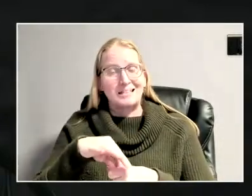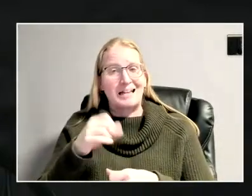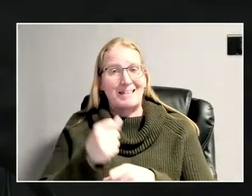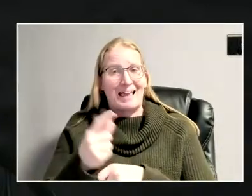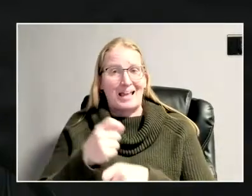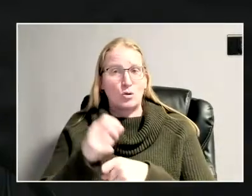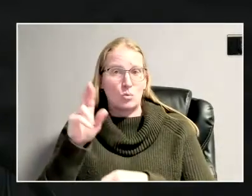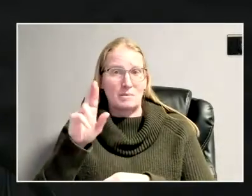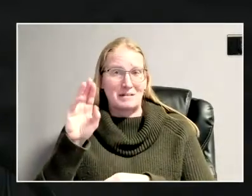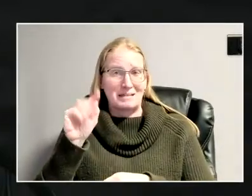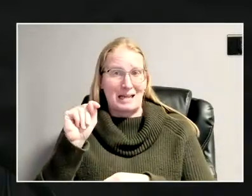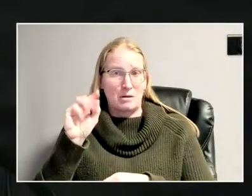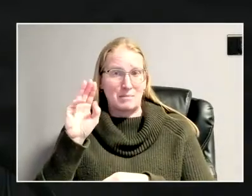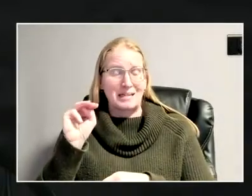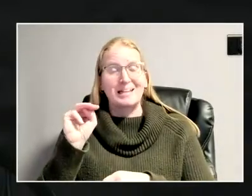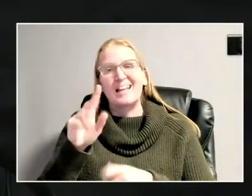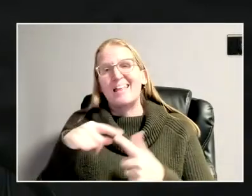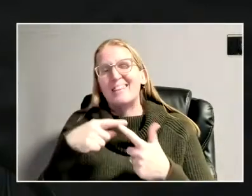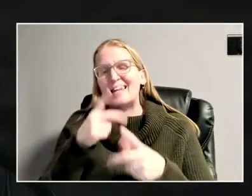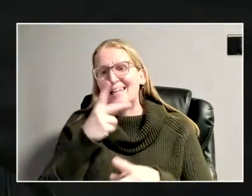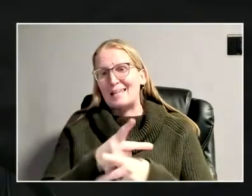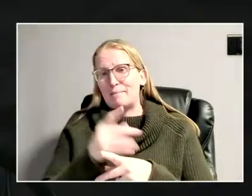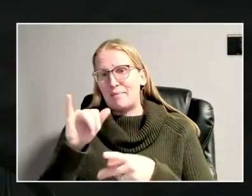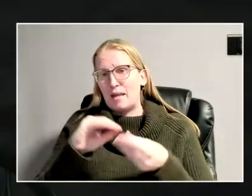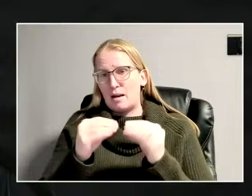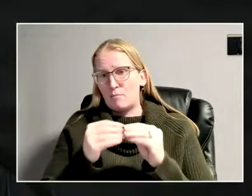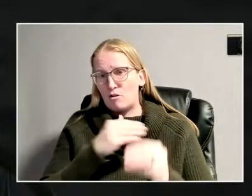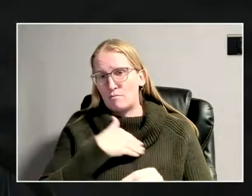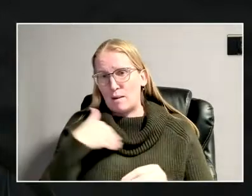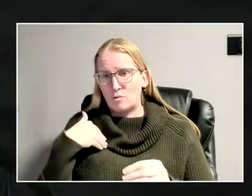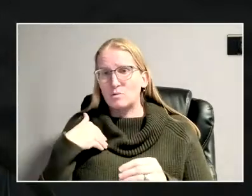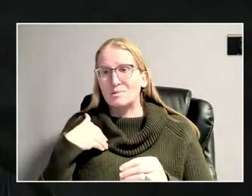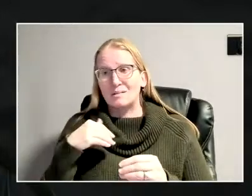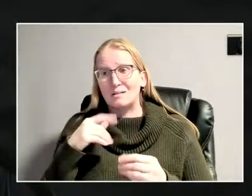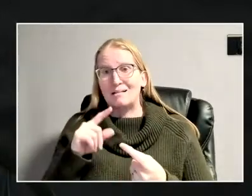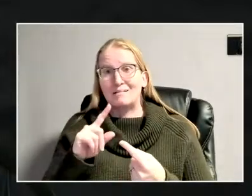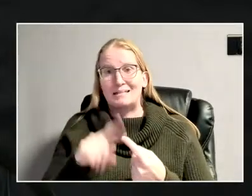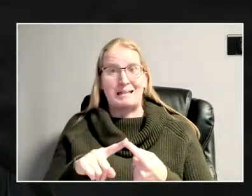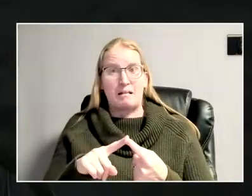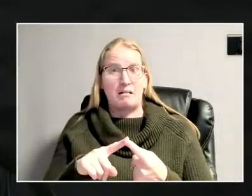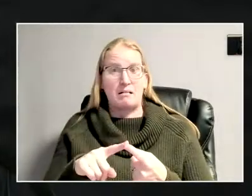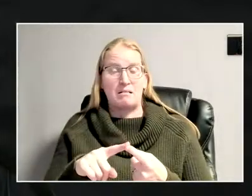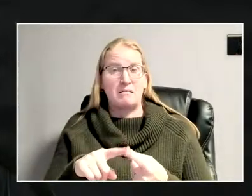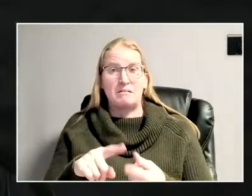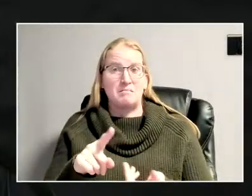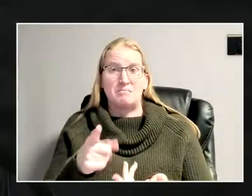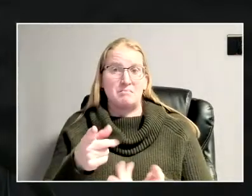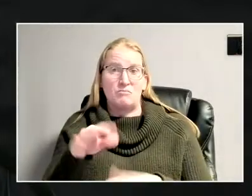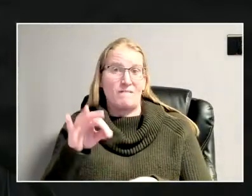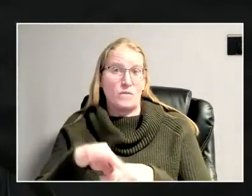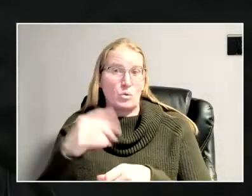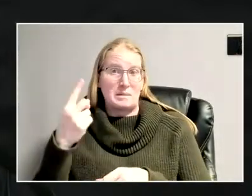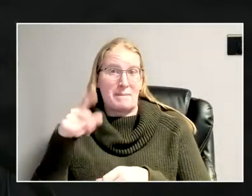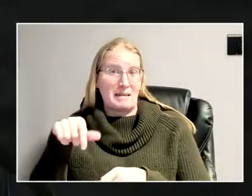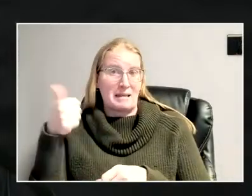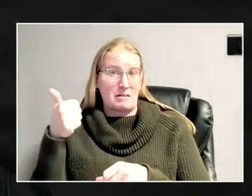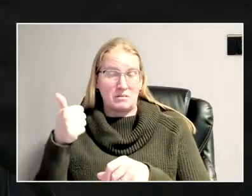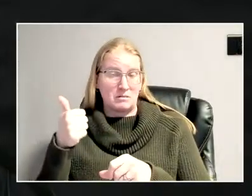maintain this number of committee members until resend it or amended by warrant article and vote of the representative town meeting M